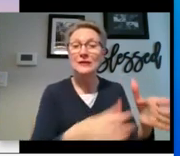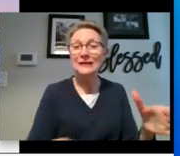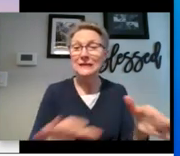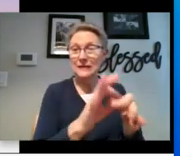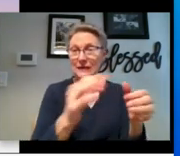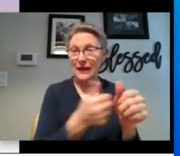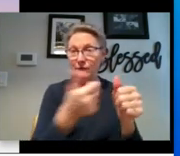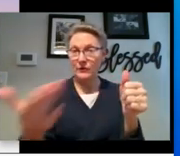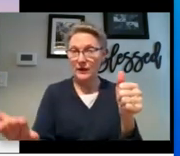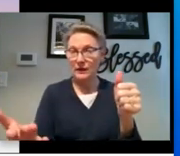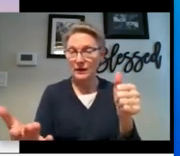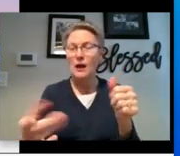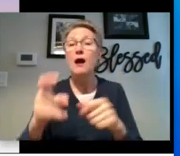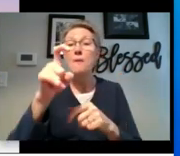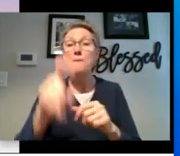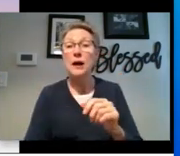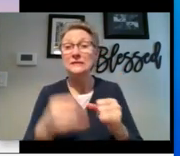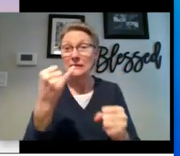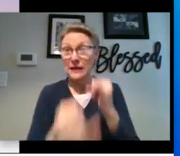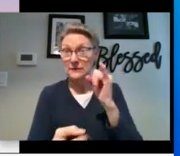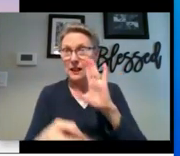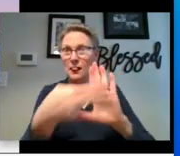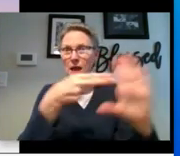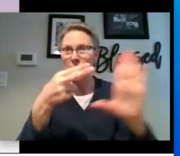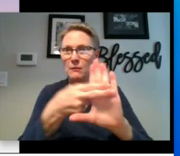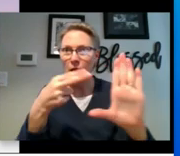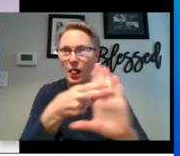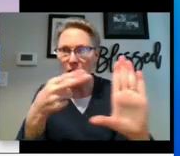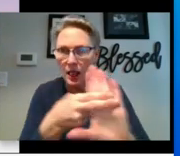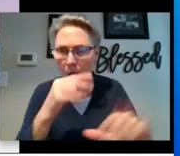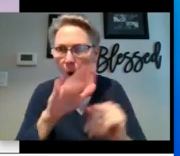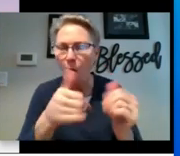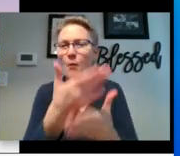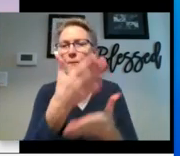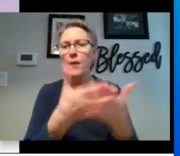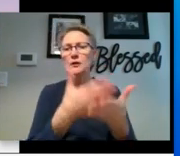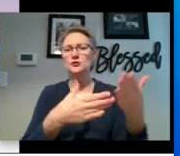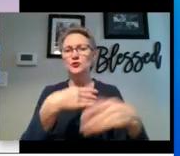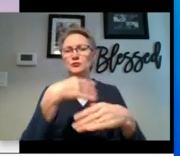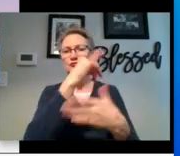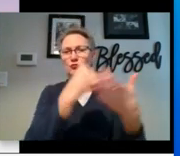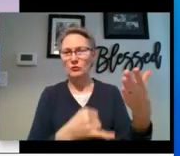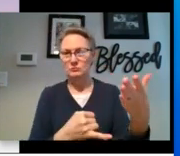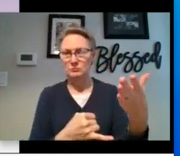to make sure you label the city limits and label all of the parts that you've created in step 2.